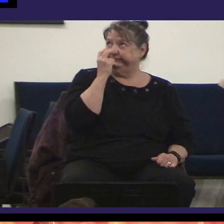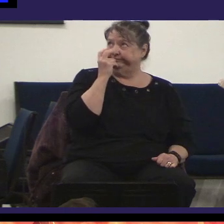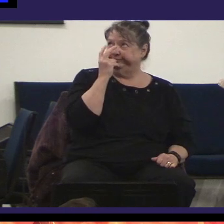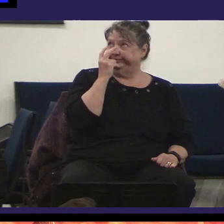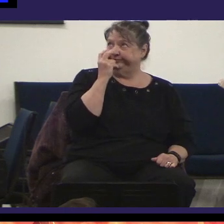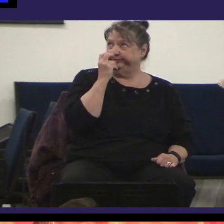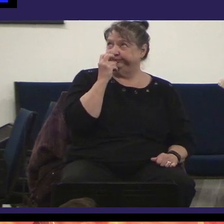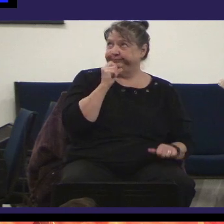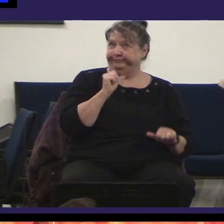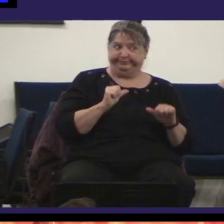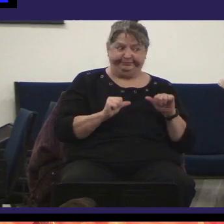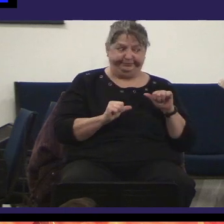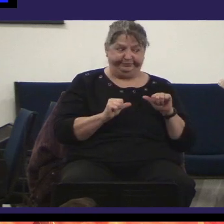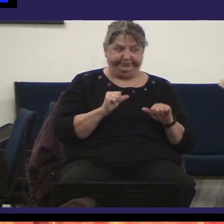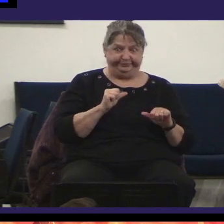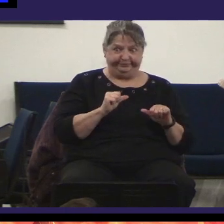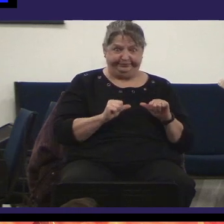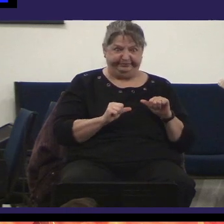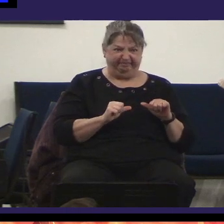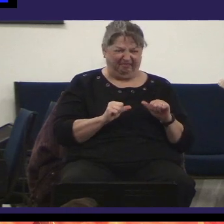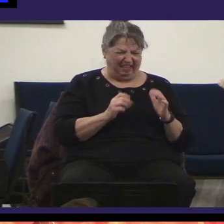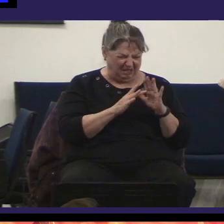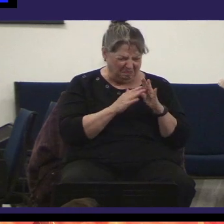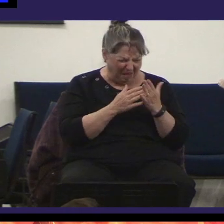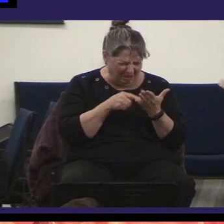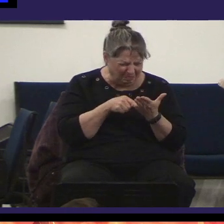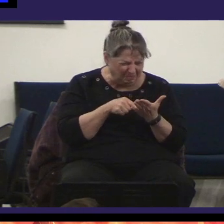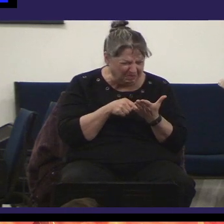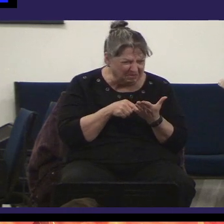my Christian life. Is the Bible really